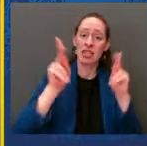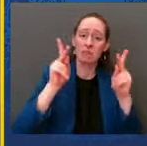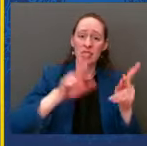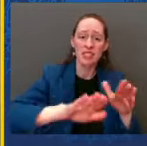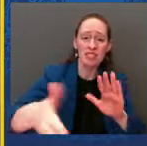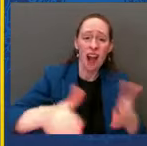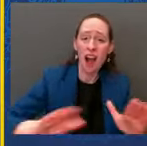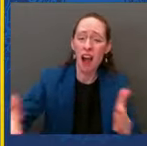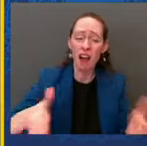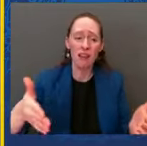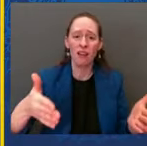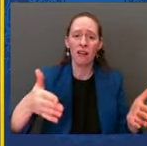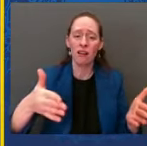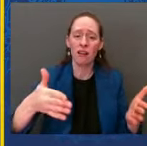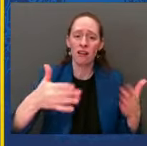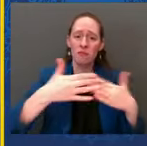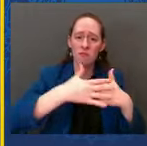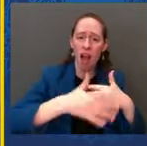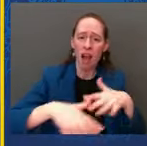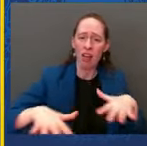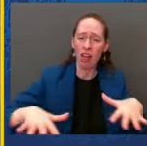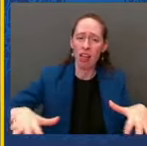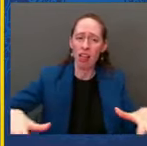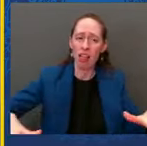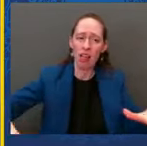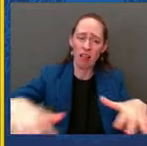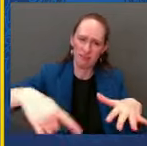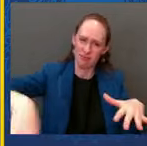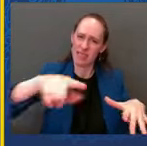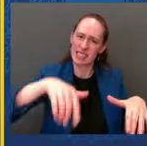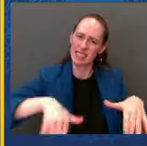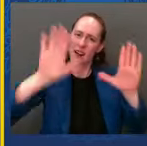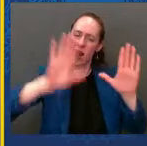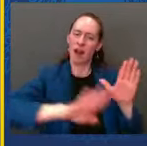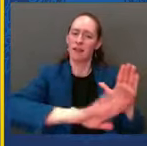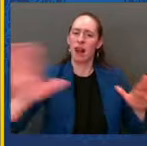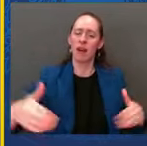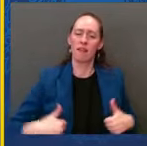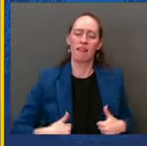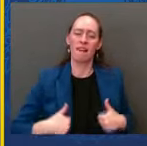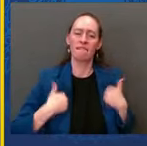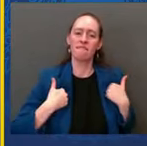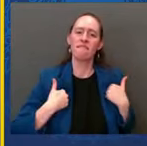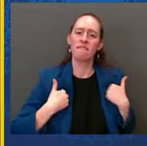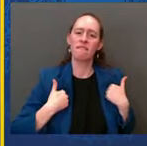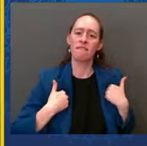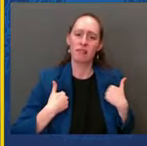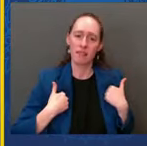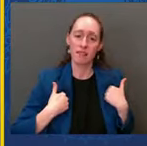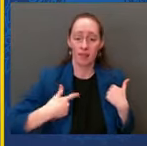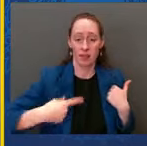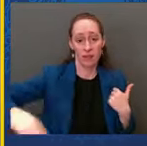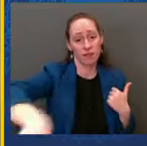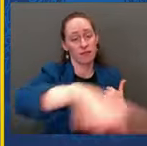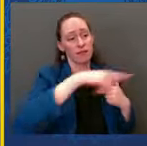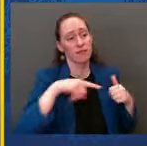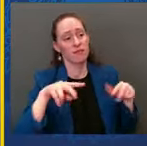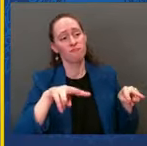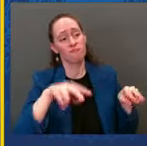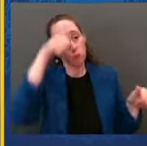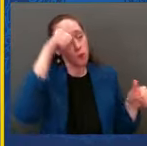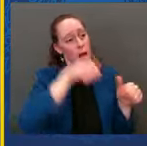of a grand victory. We, the Poles, have got an experience of providing assistance one